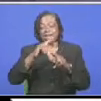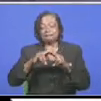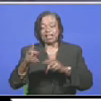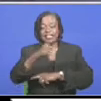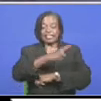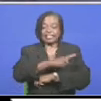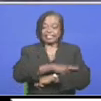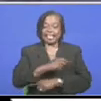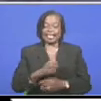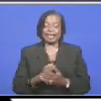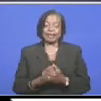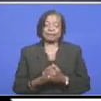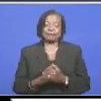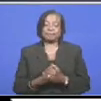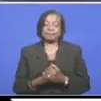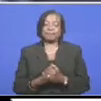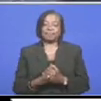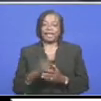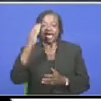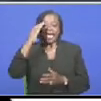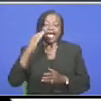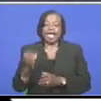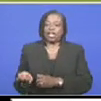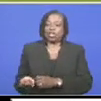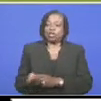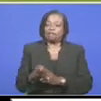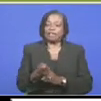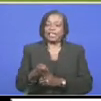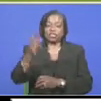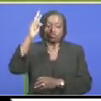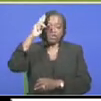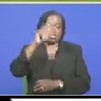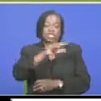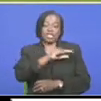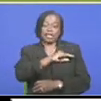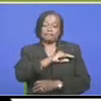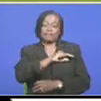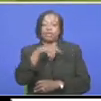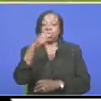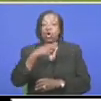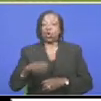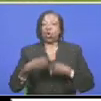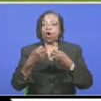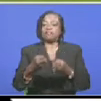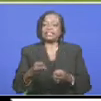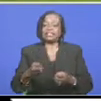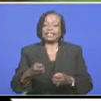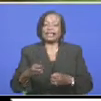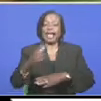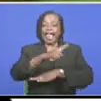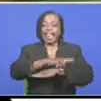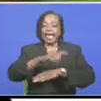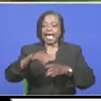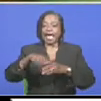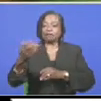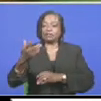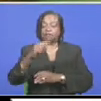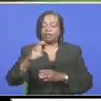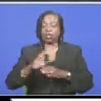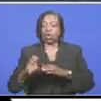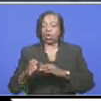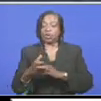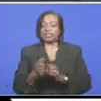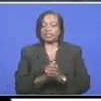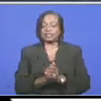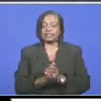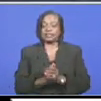when you go out golfing here. Head golfer is Rich Gibson, who offers a layout for the course. This is a